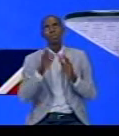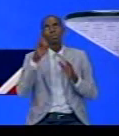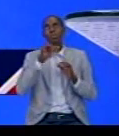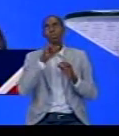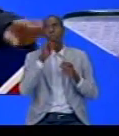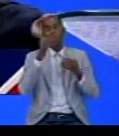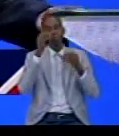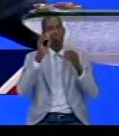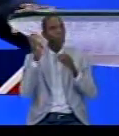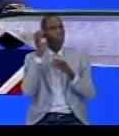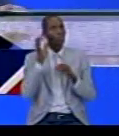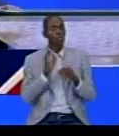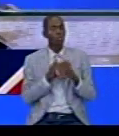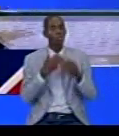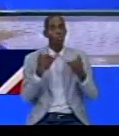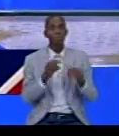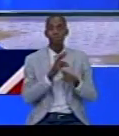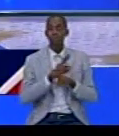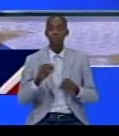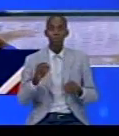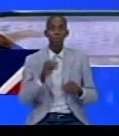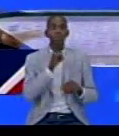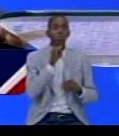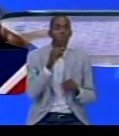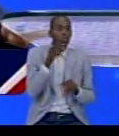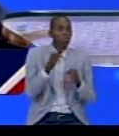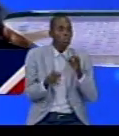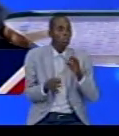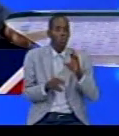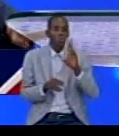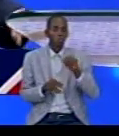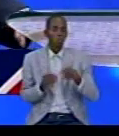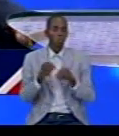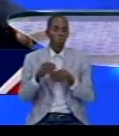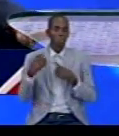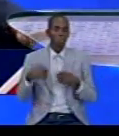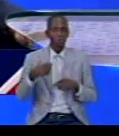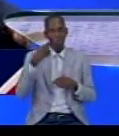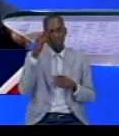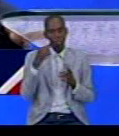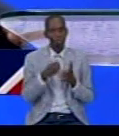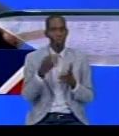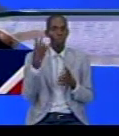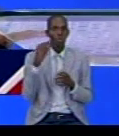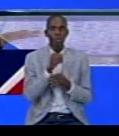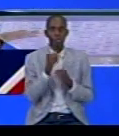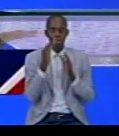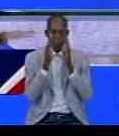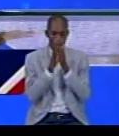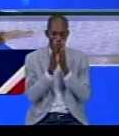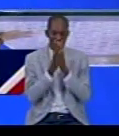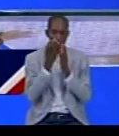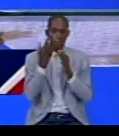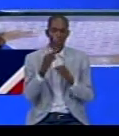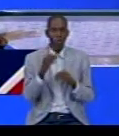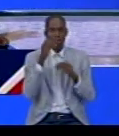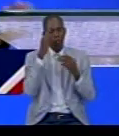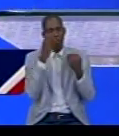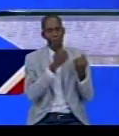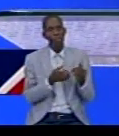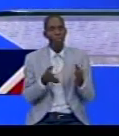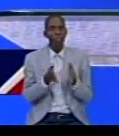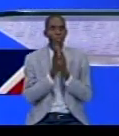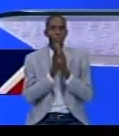their heart, because it was the prayer of faith. But let him ask in faith,